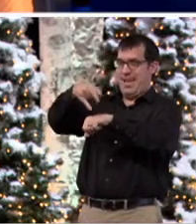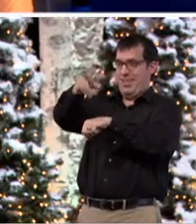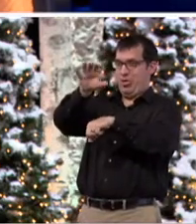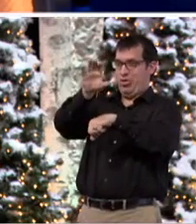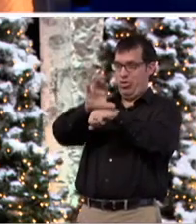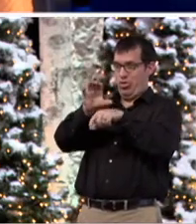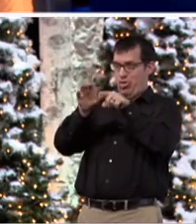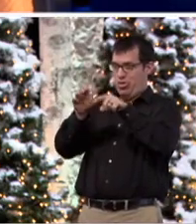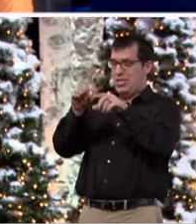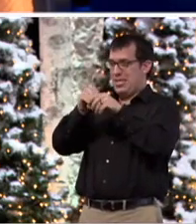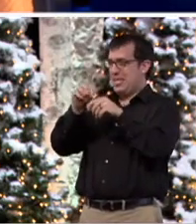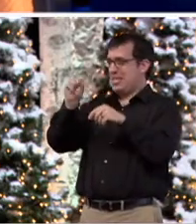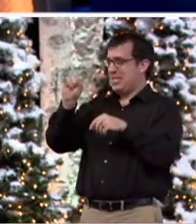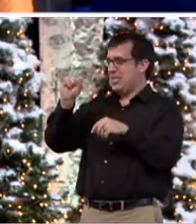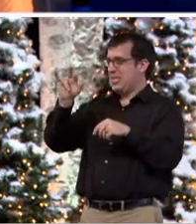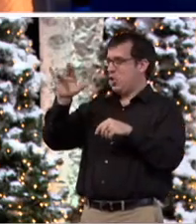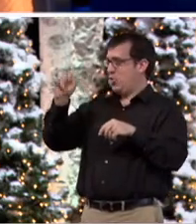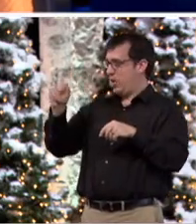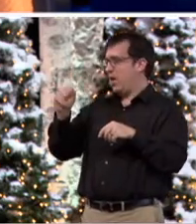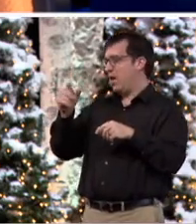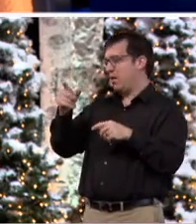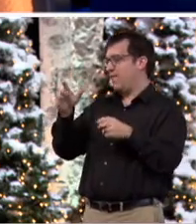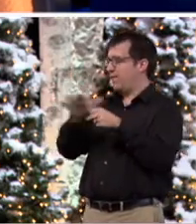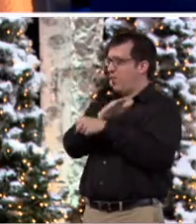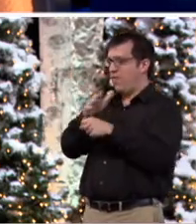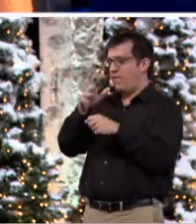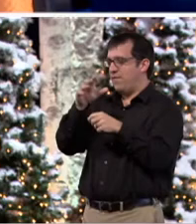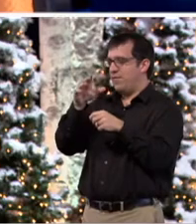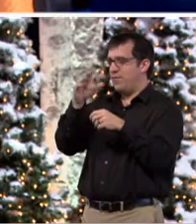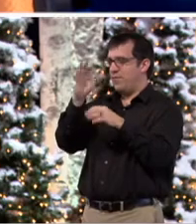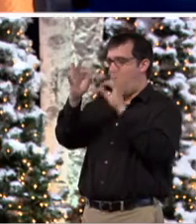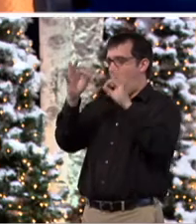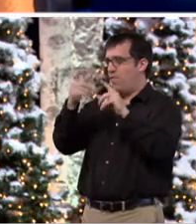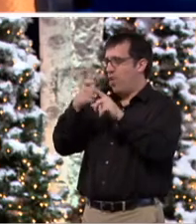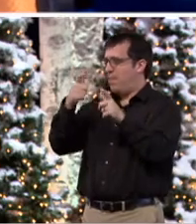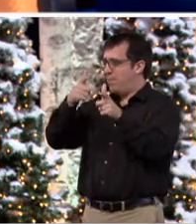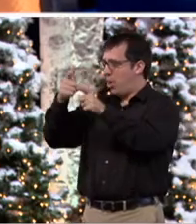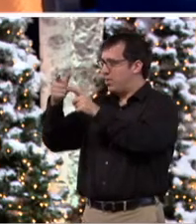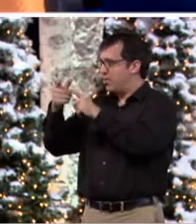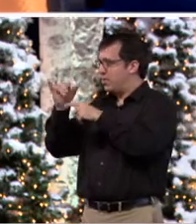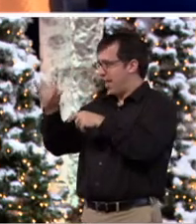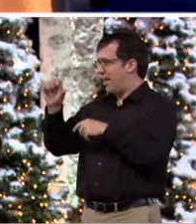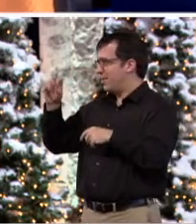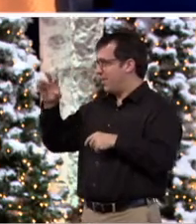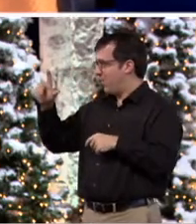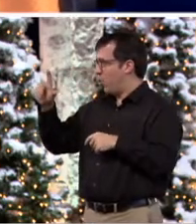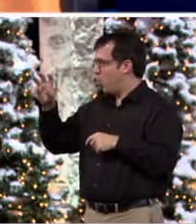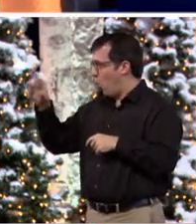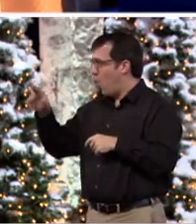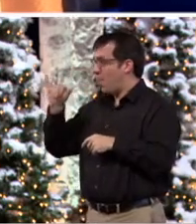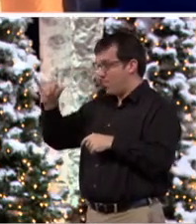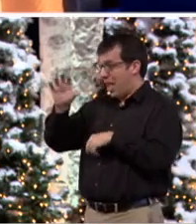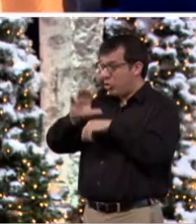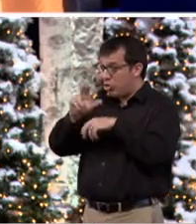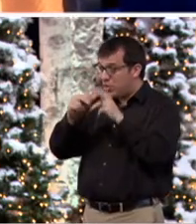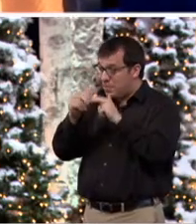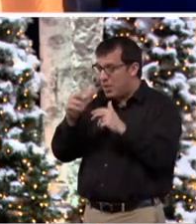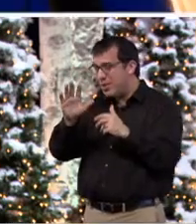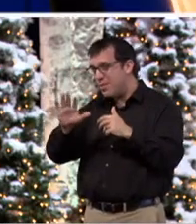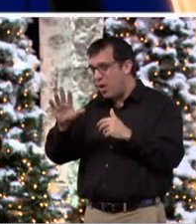is now riddled with bullets due to the civil war. But that church building was built in about